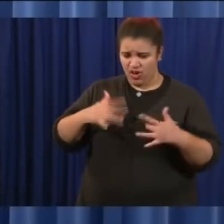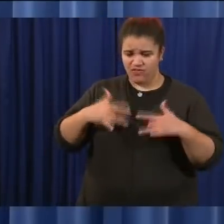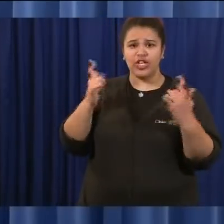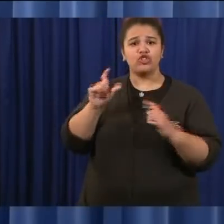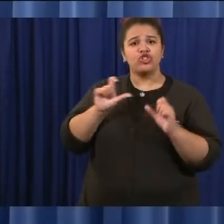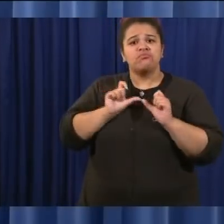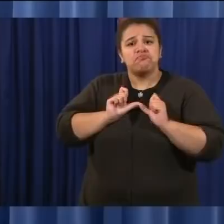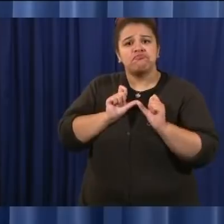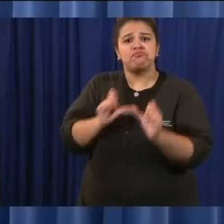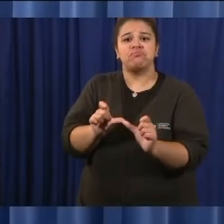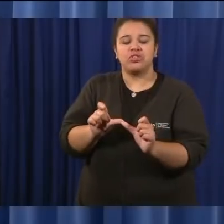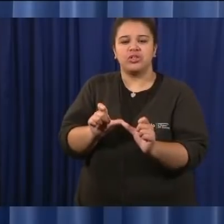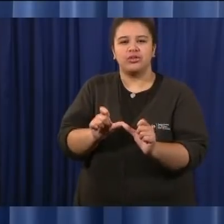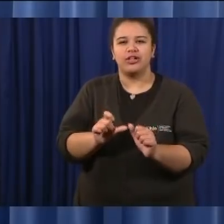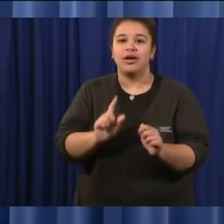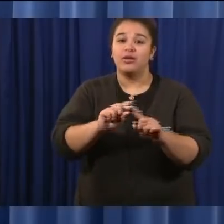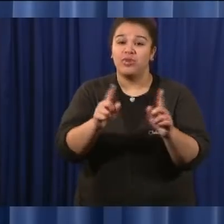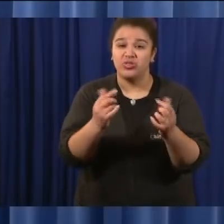what are your thoughts on that?